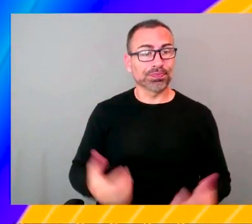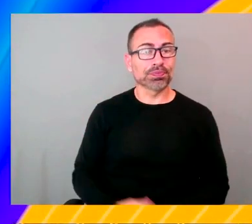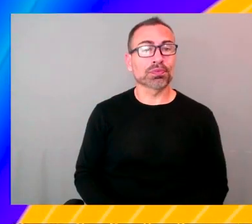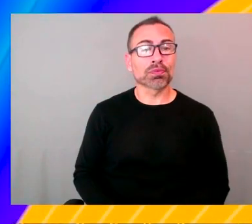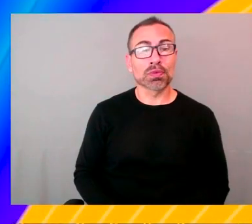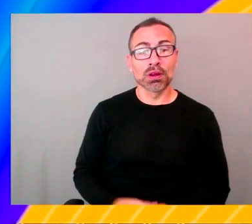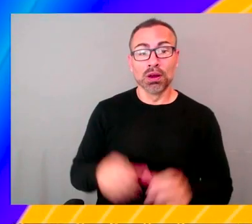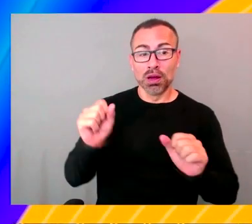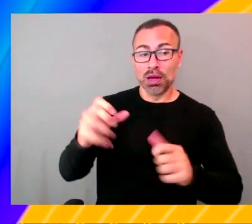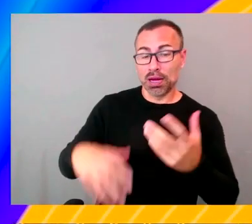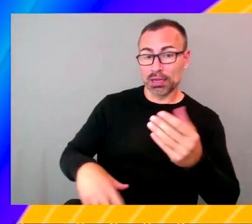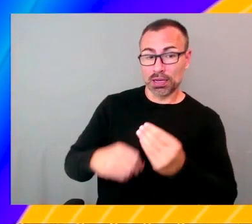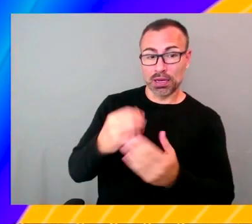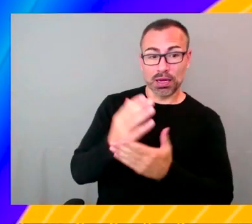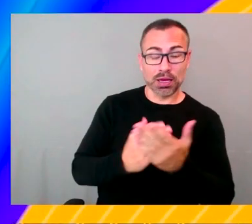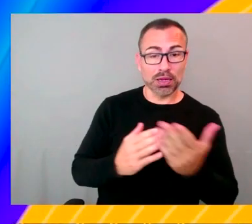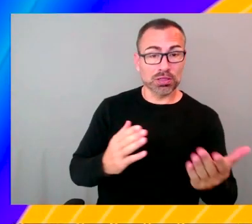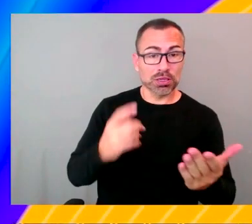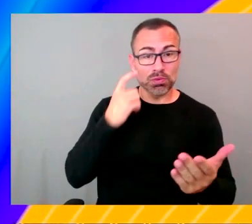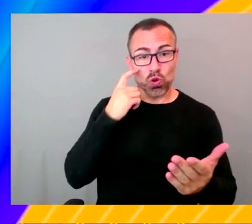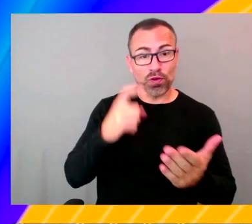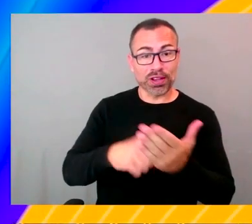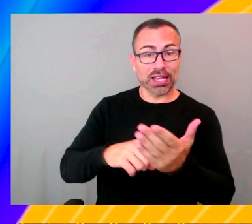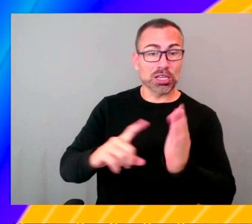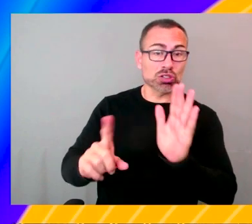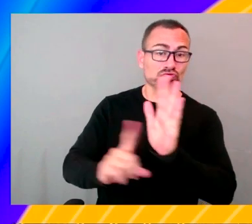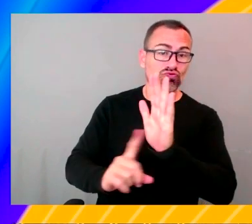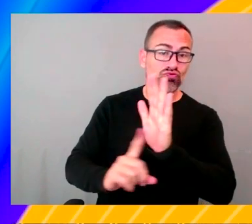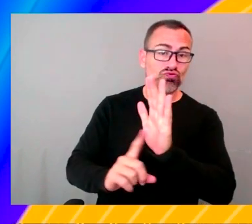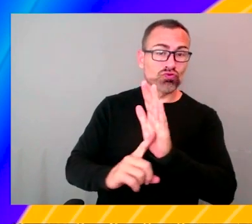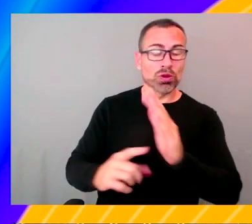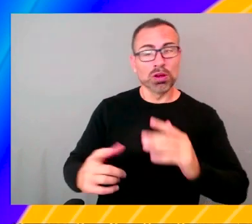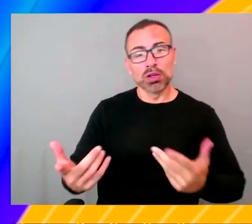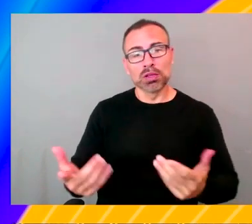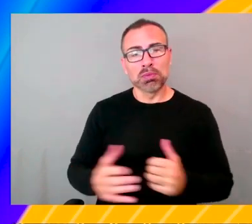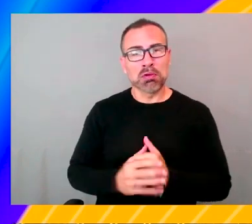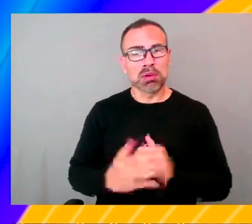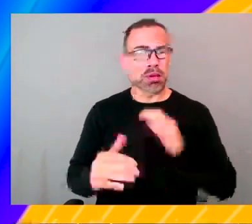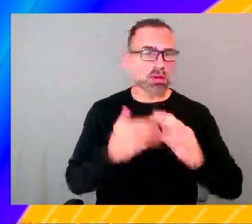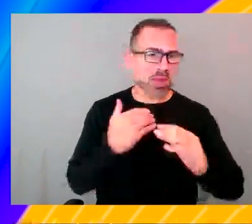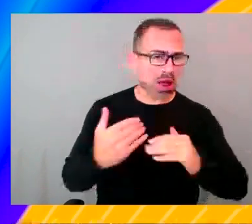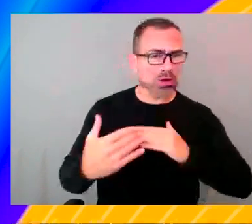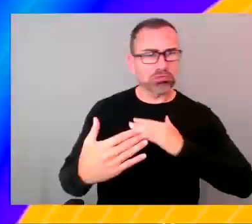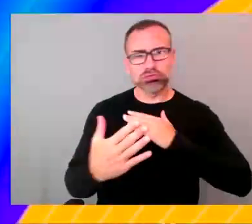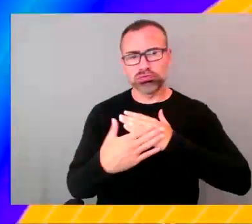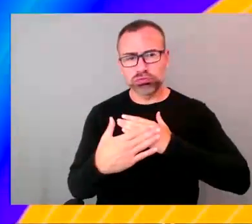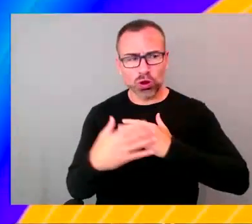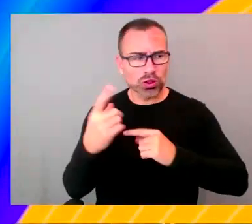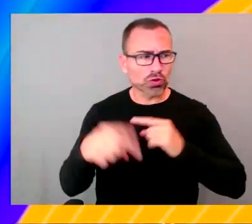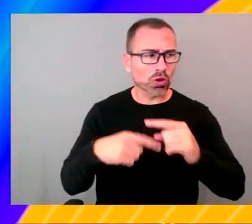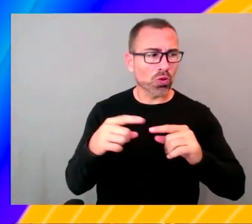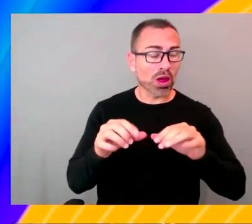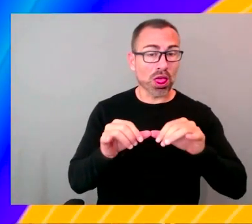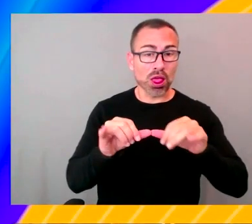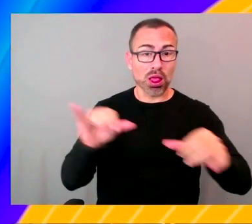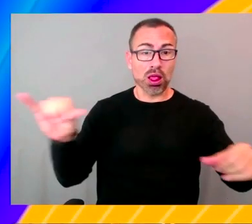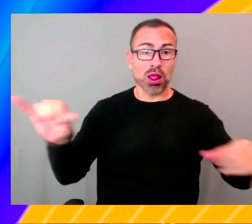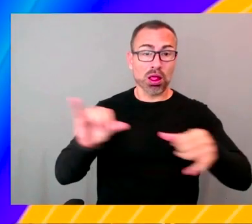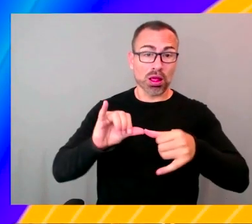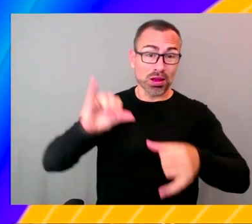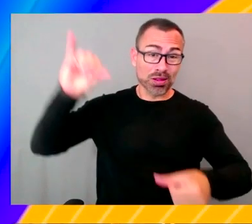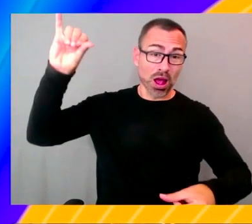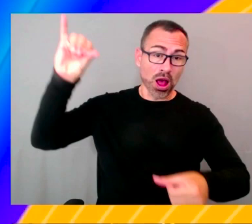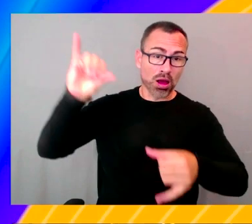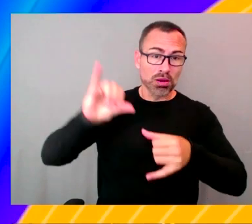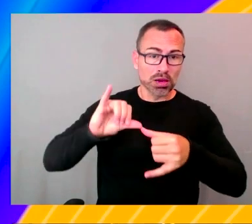notifications if I wanted to get emails, alerts for when it scales up and down. We would want to do that in like a production environment. But for demos, I don't need any